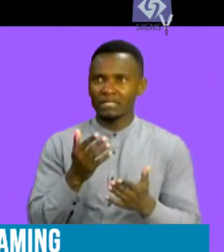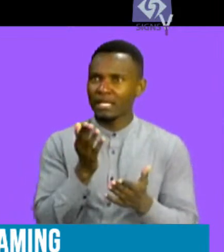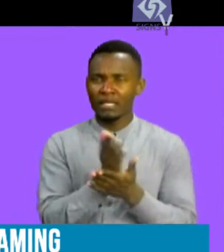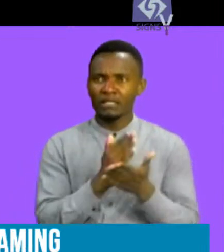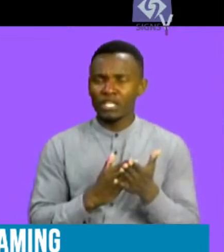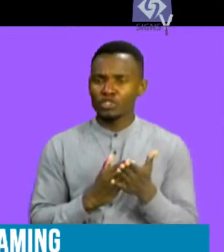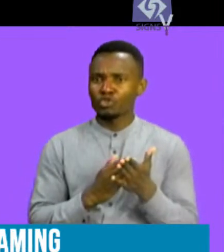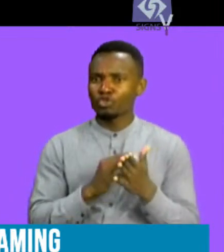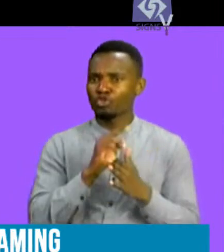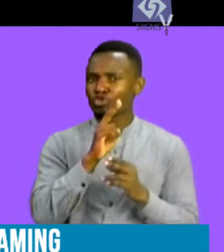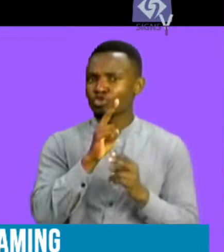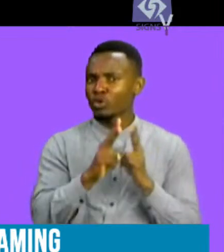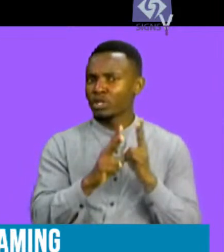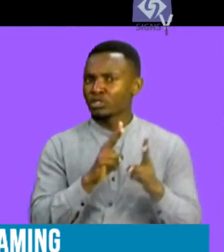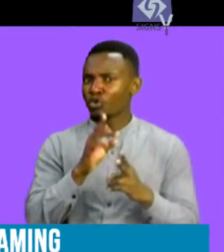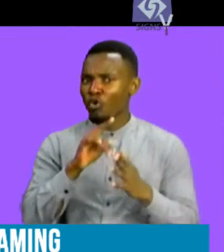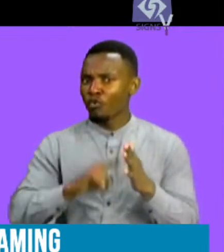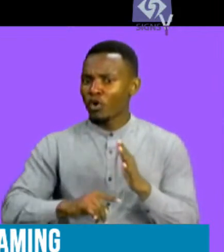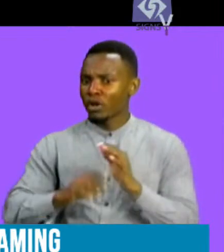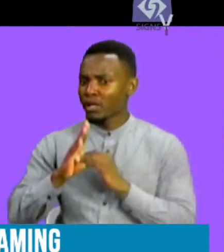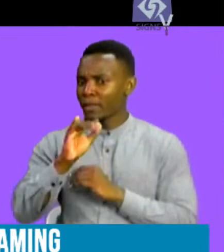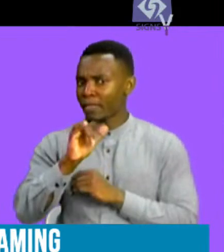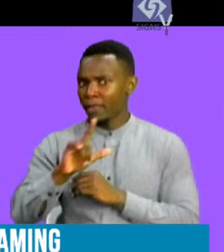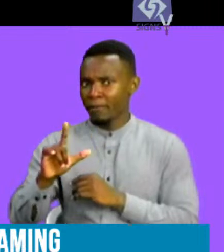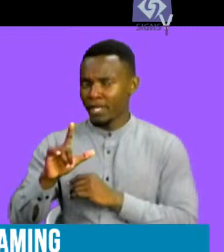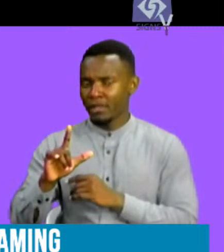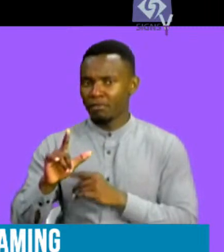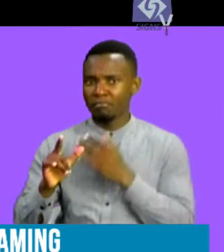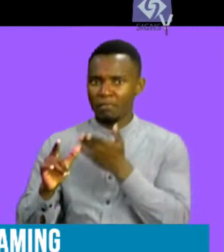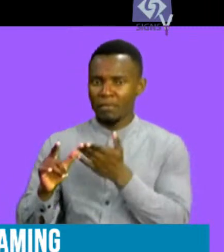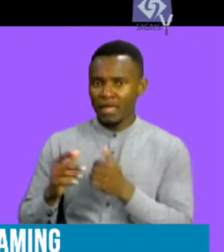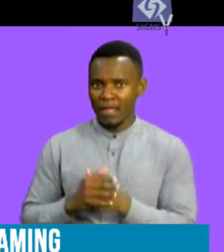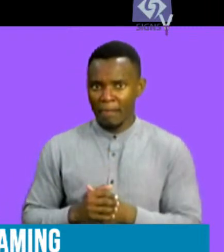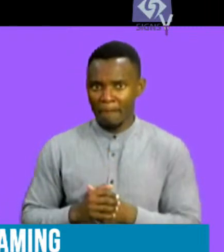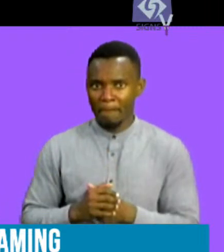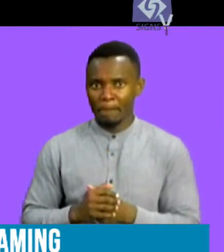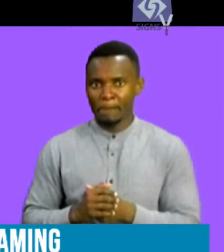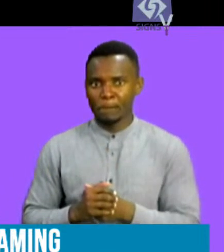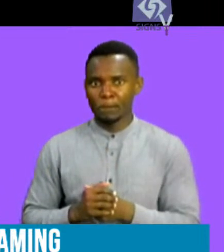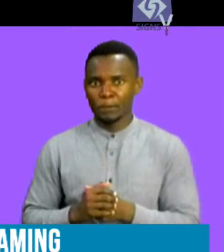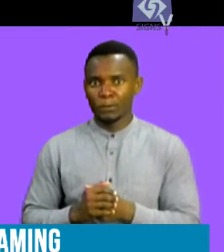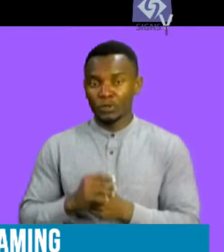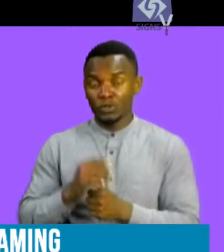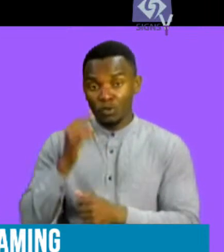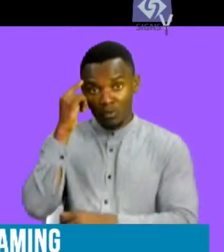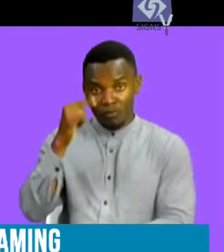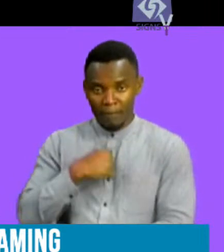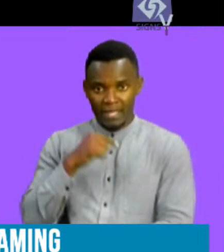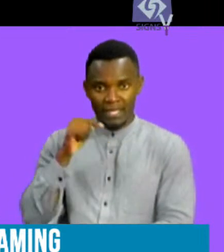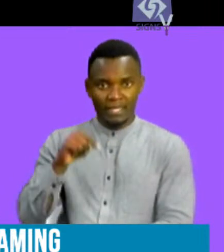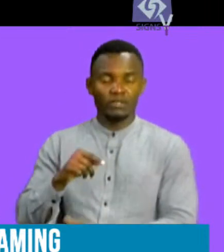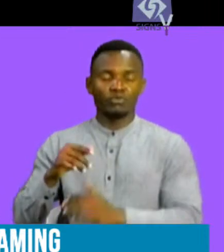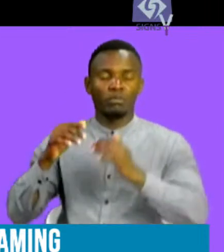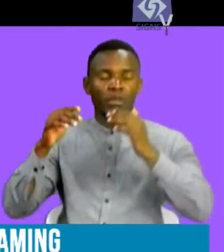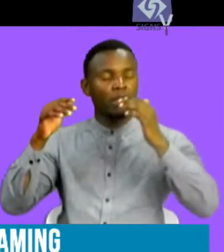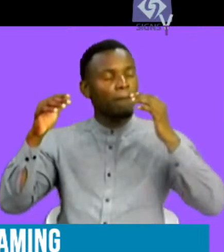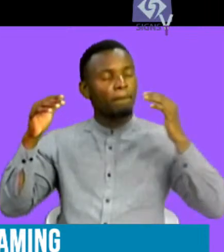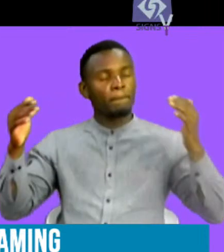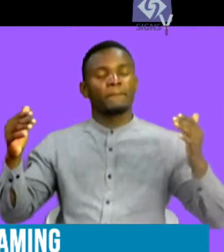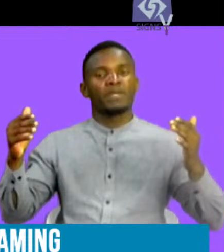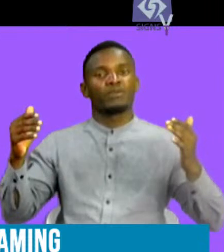wrong, of the bill that is supposed to be passed by the County Assembly. So for me that would be a huge